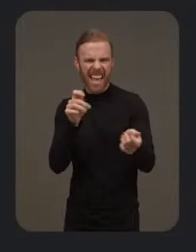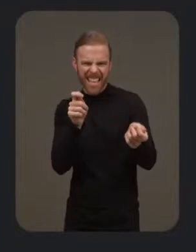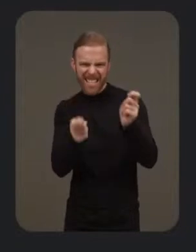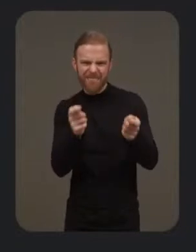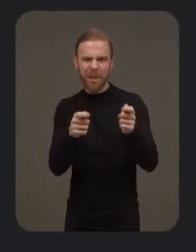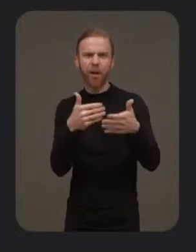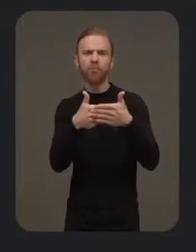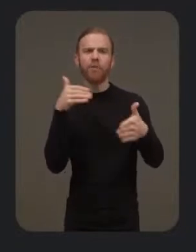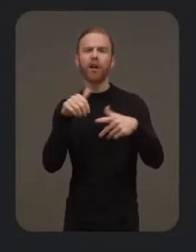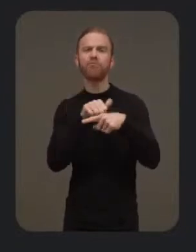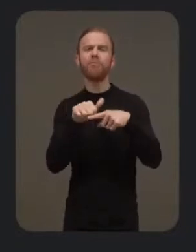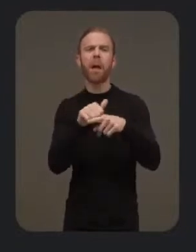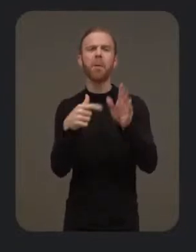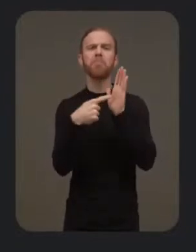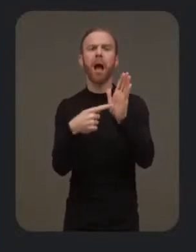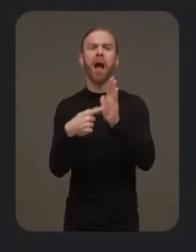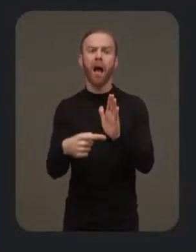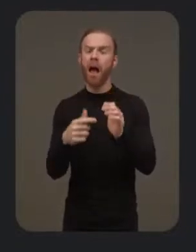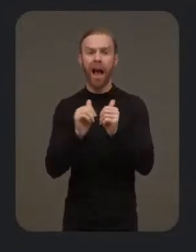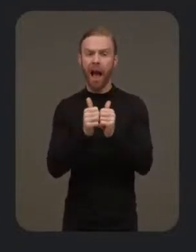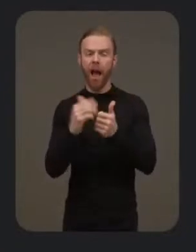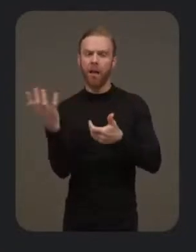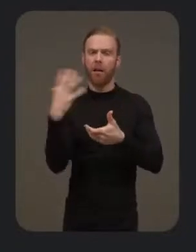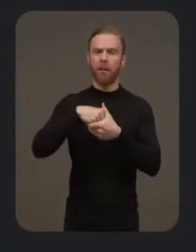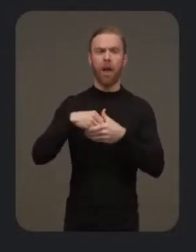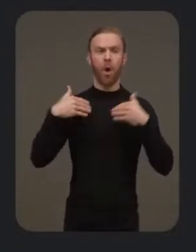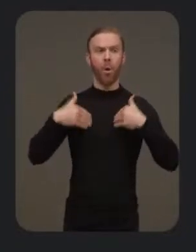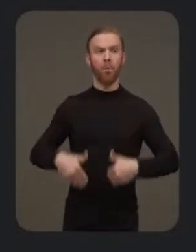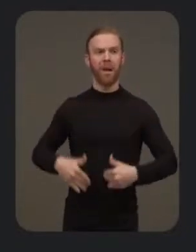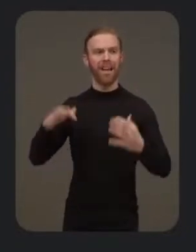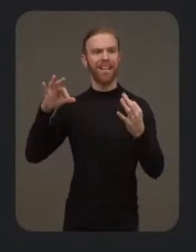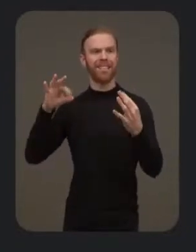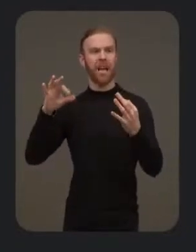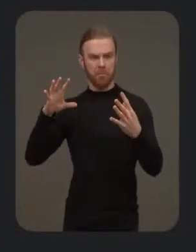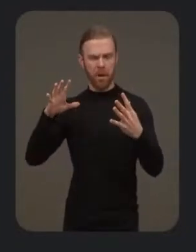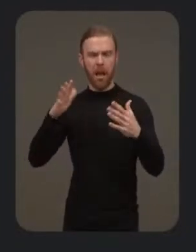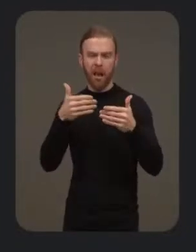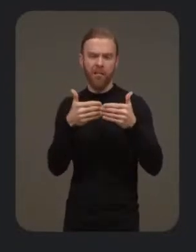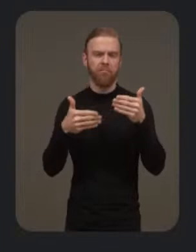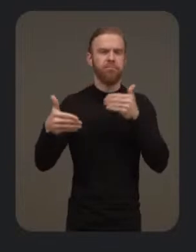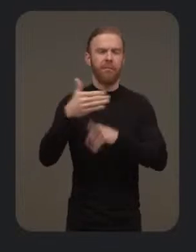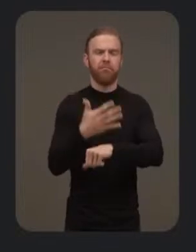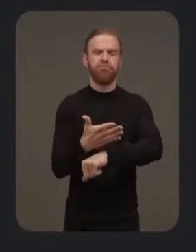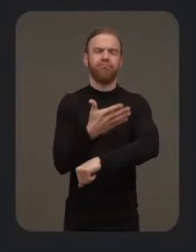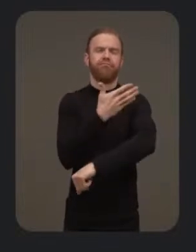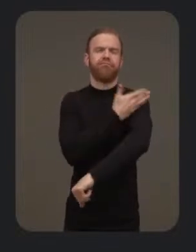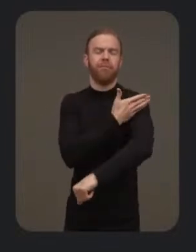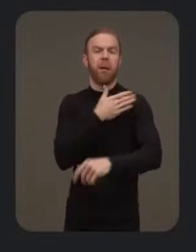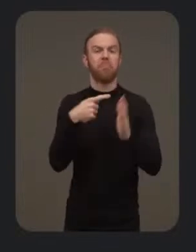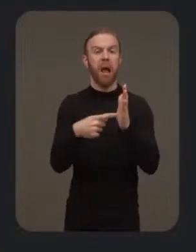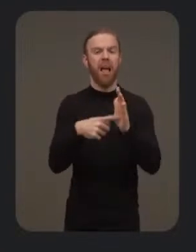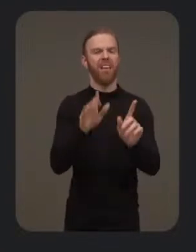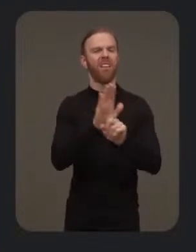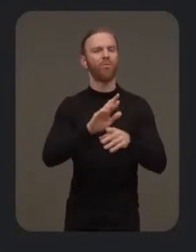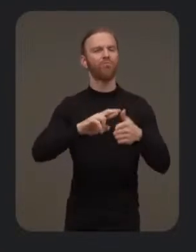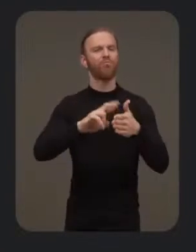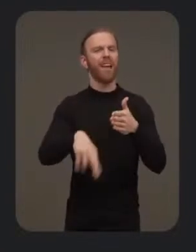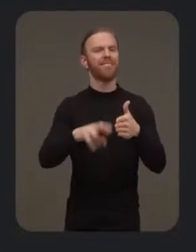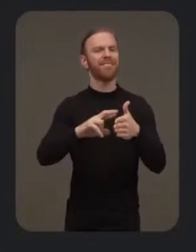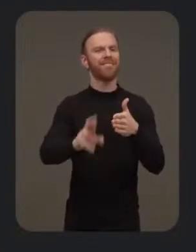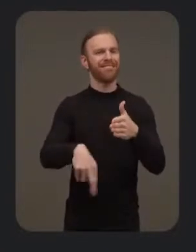fine-tune pre-trained models by incorporating human feedback to further improve the model's